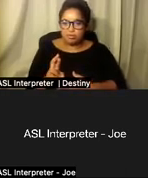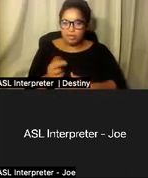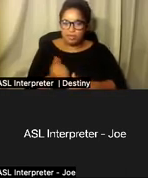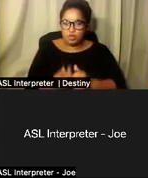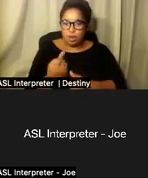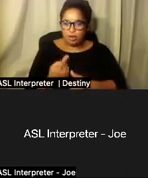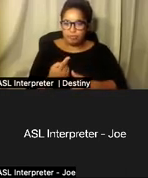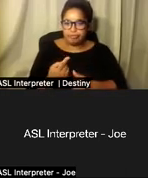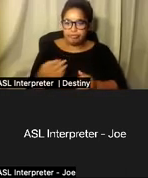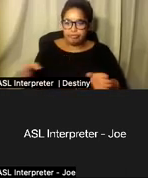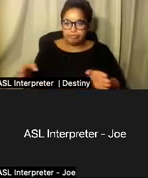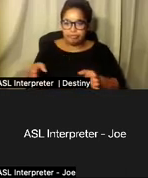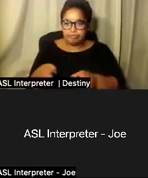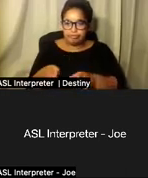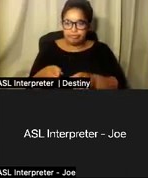show.